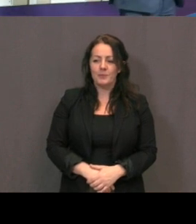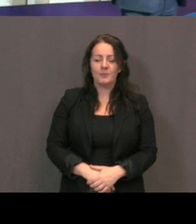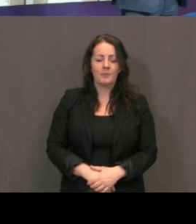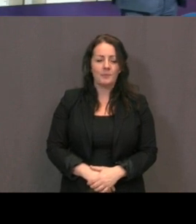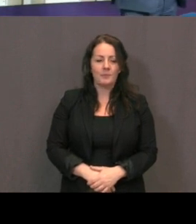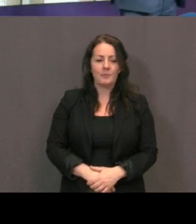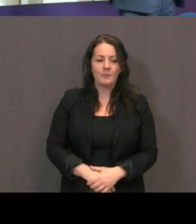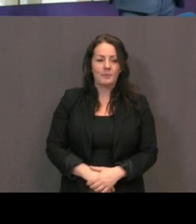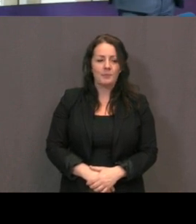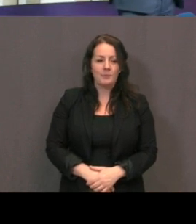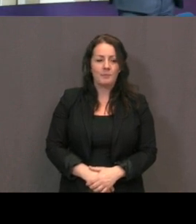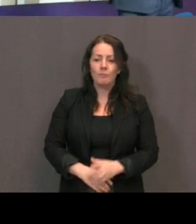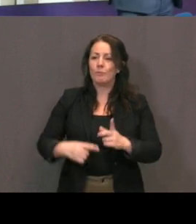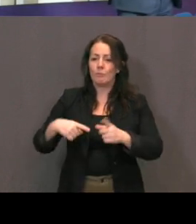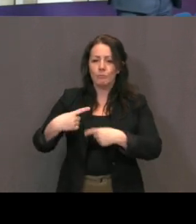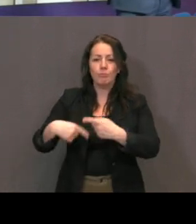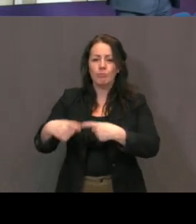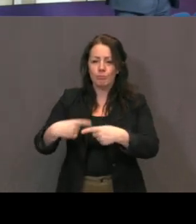let's not stop the flow.